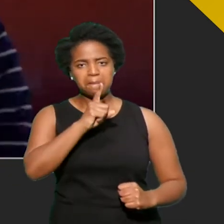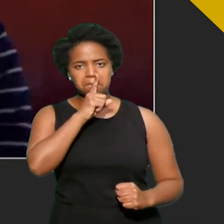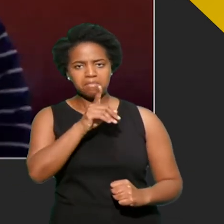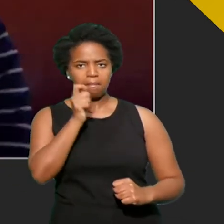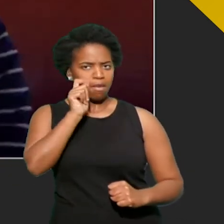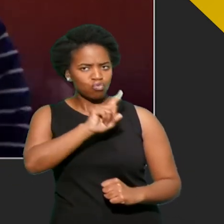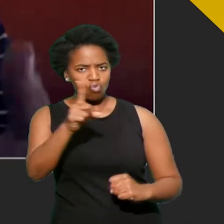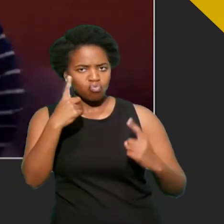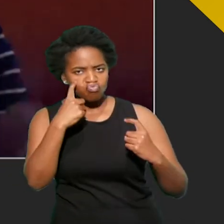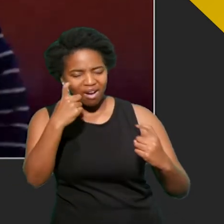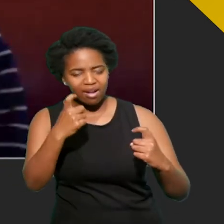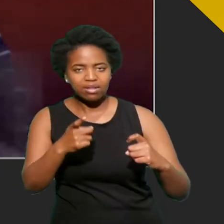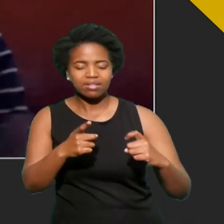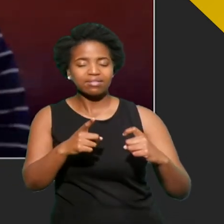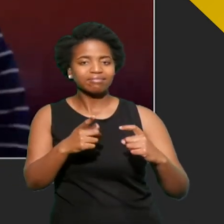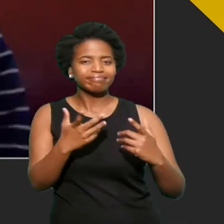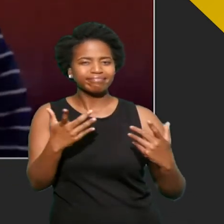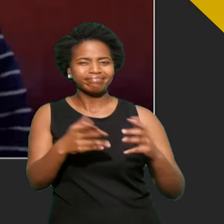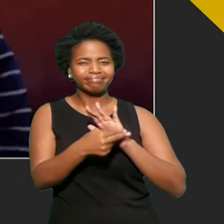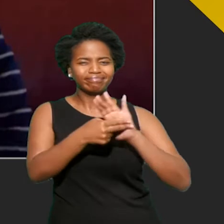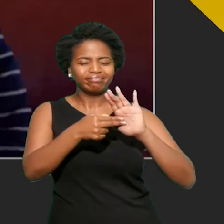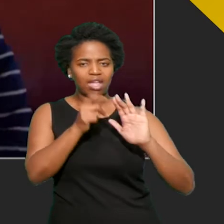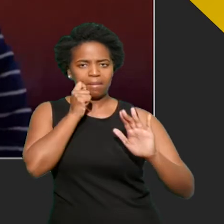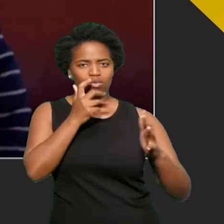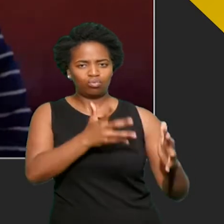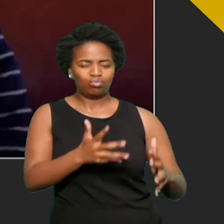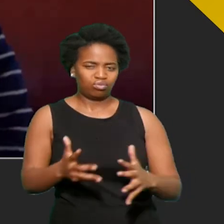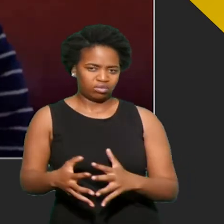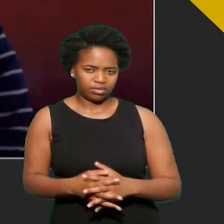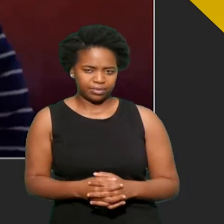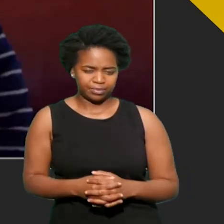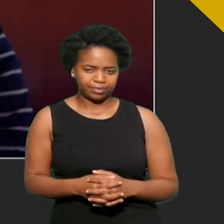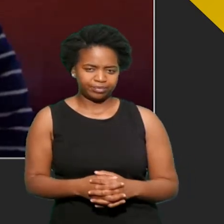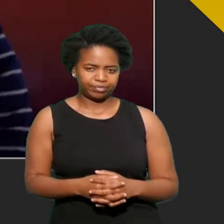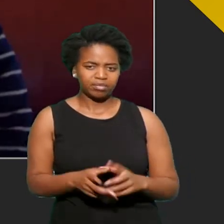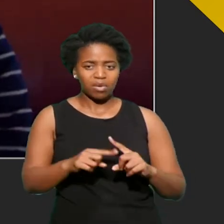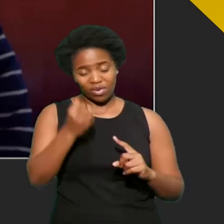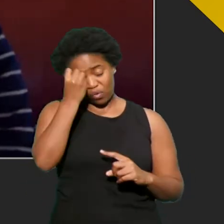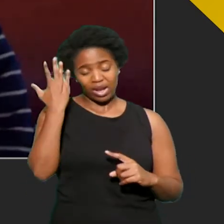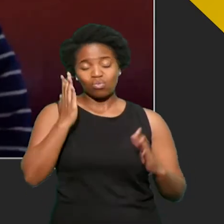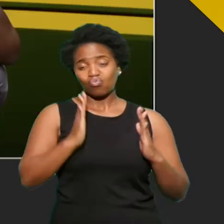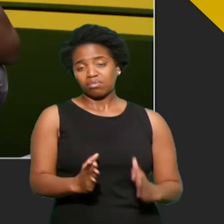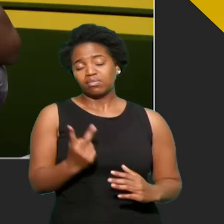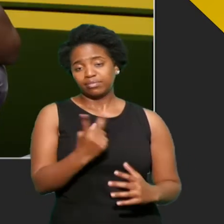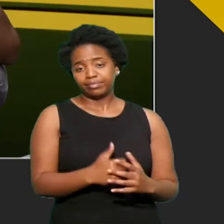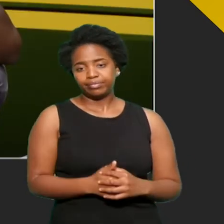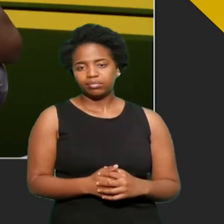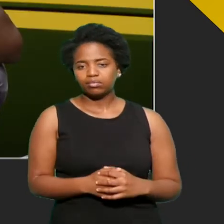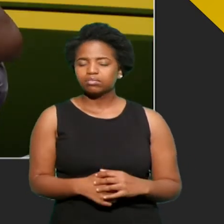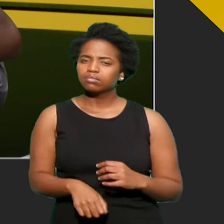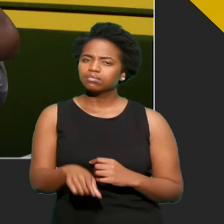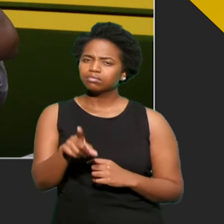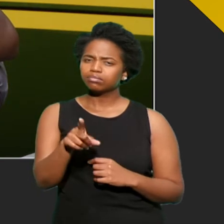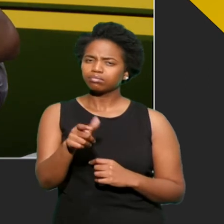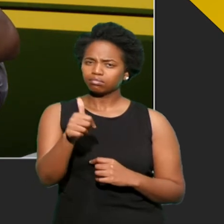cry, and all those kind of stigmas that come through. So and yet we forget that we are human. You know, it's a very